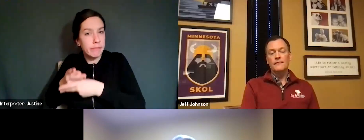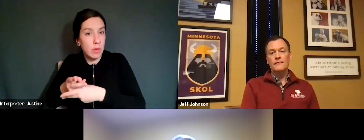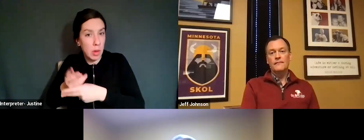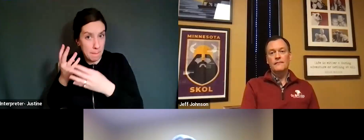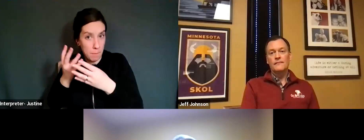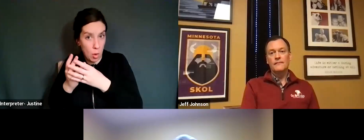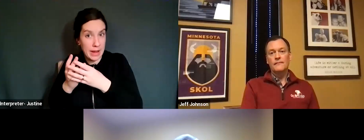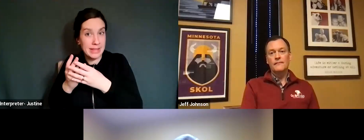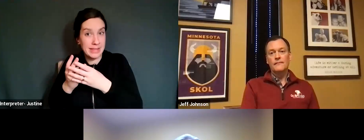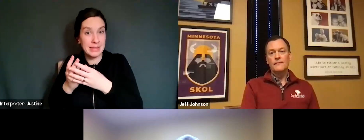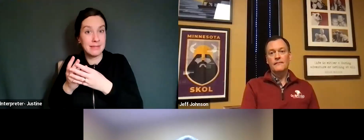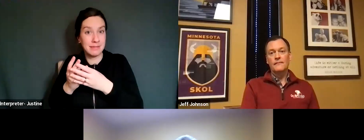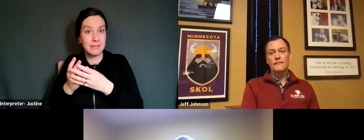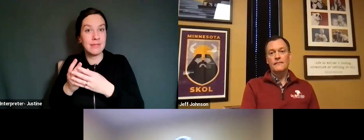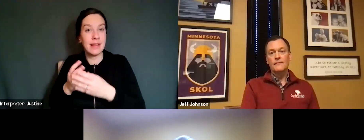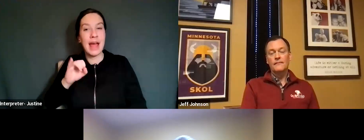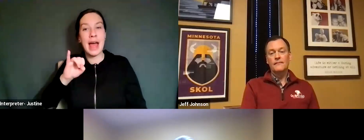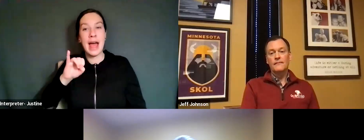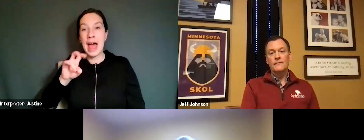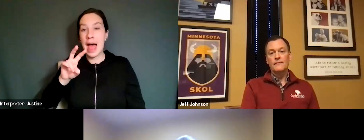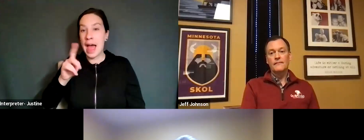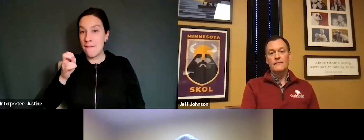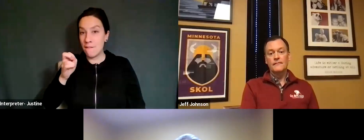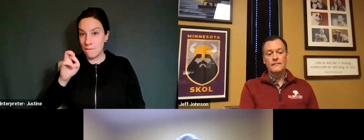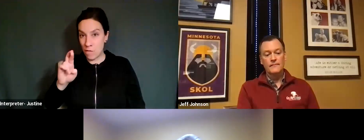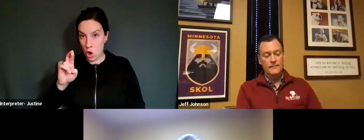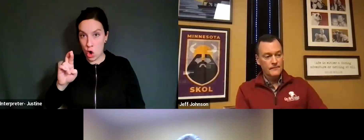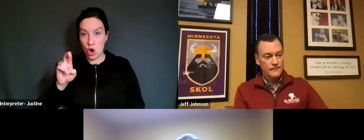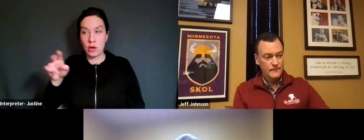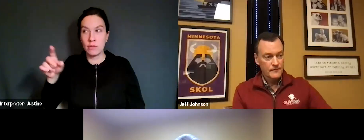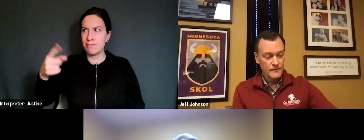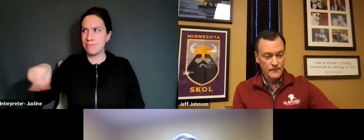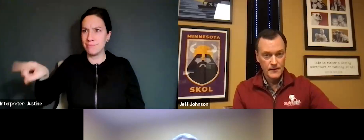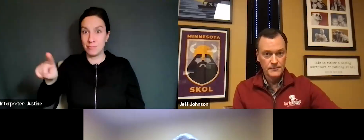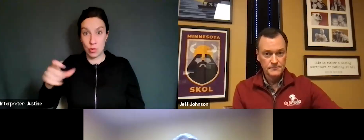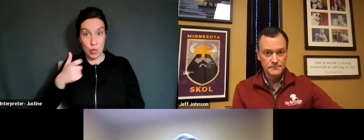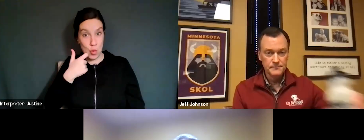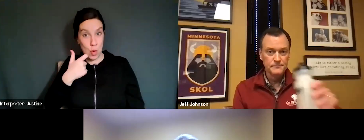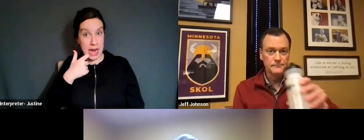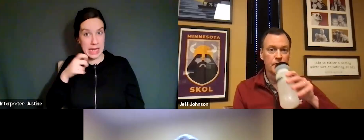2 weeks and was so impressed with what he already knew and his relative maturity.